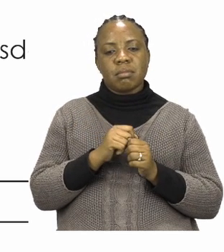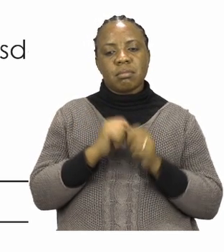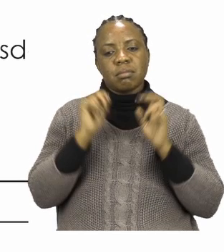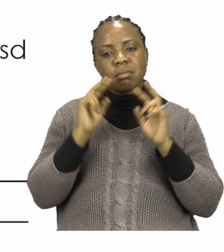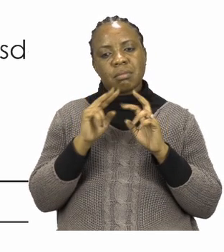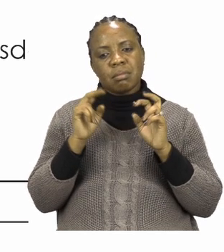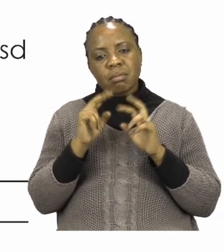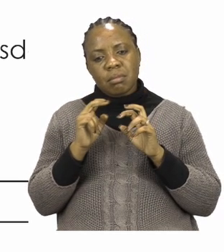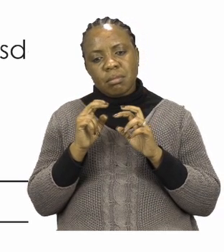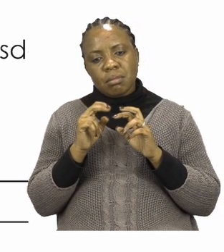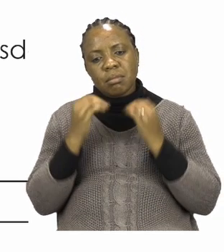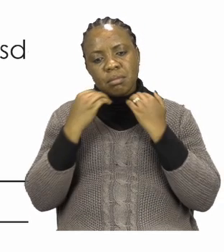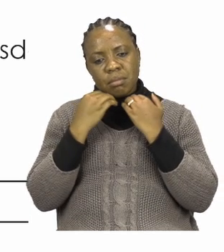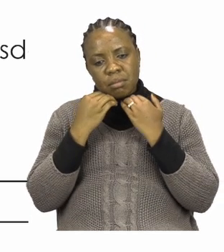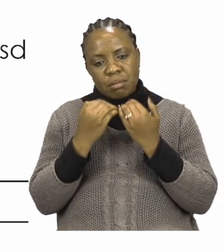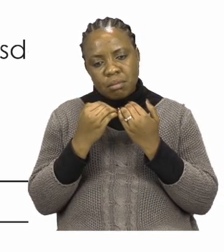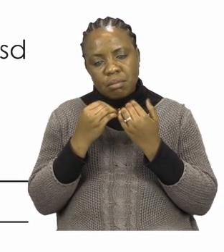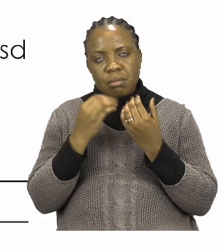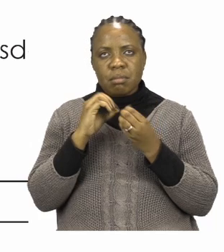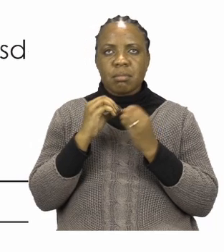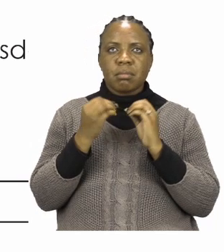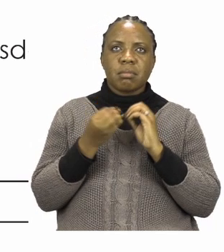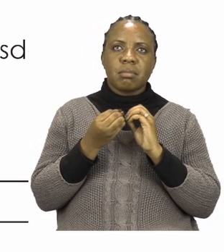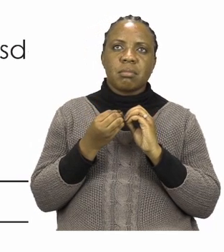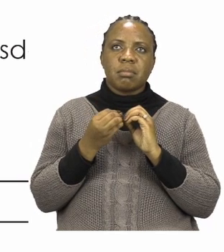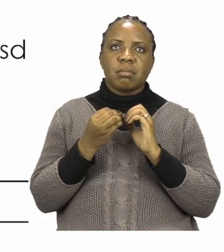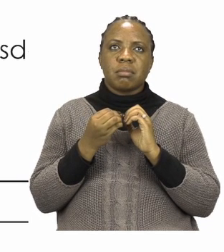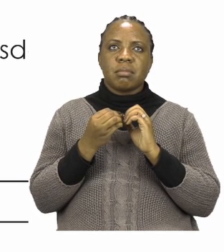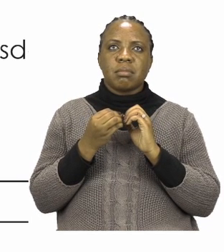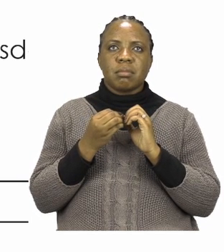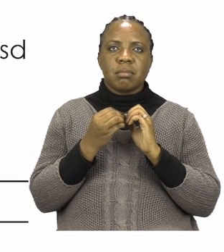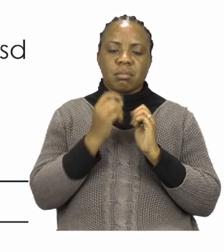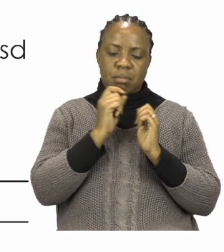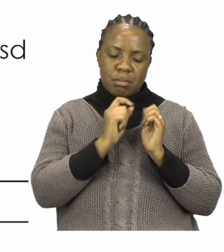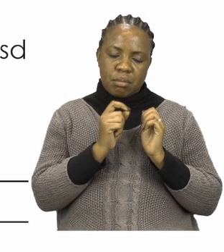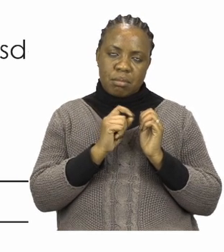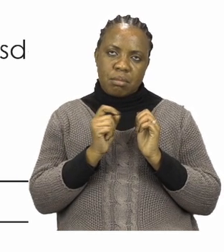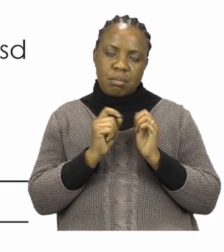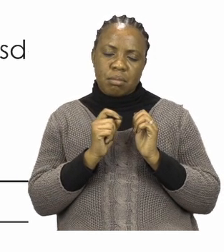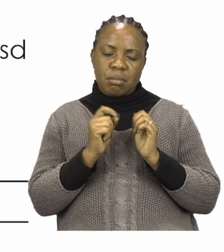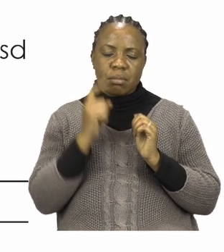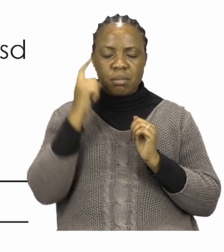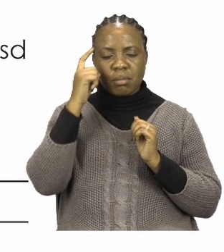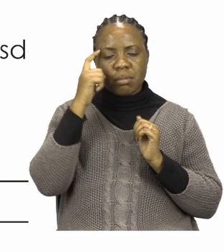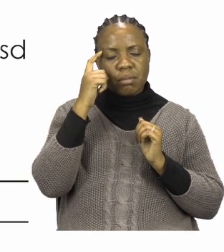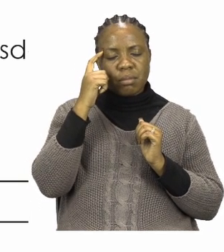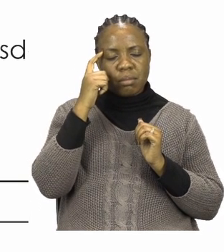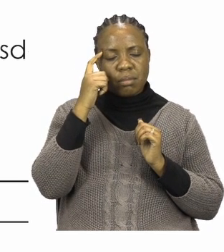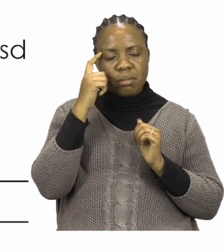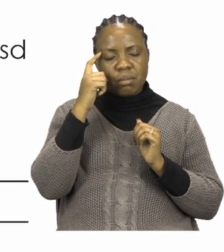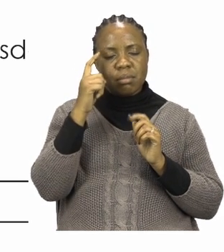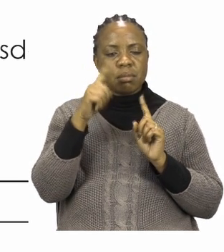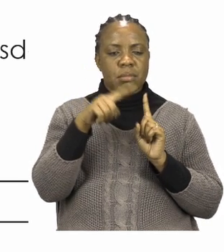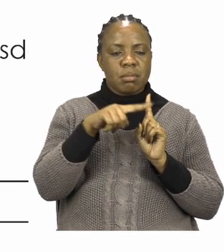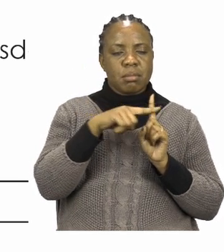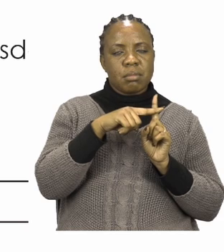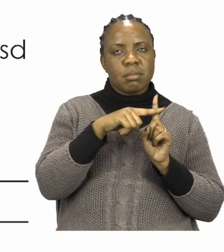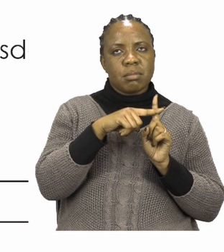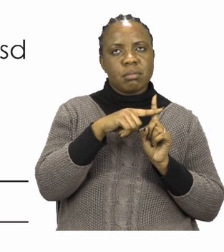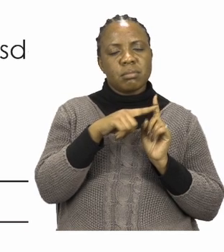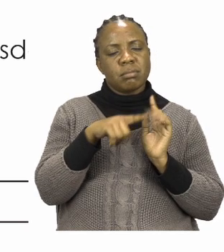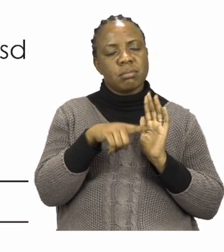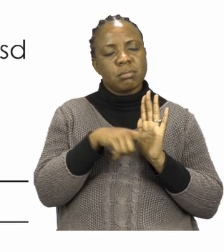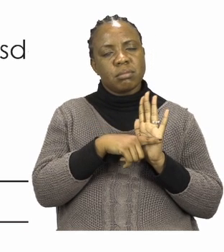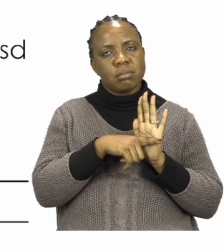our answers but important numbers, we put them together and try and figure out, are we adding,